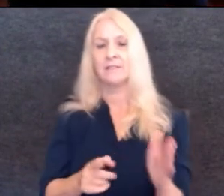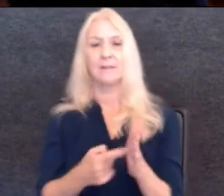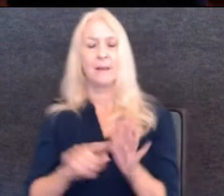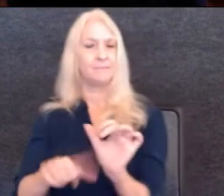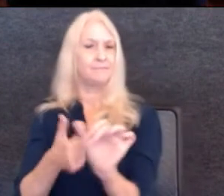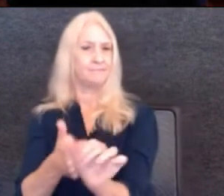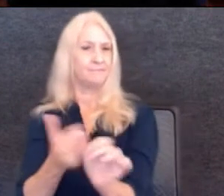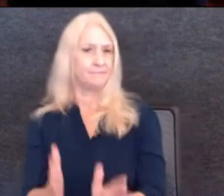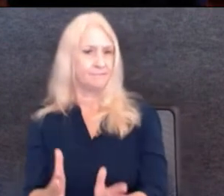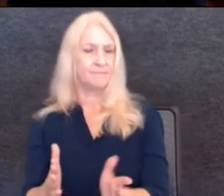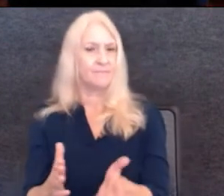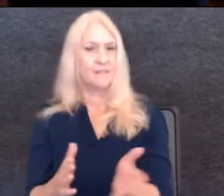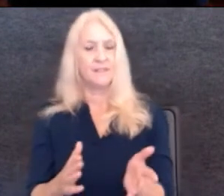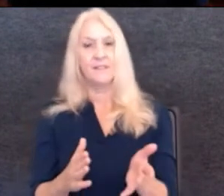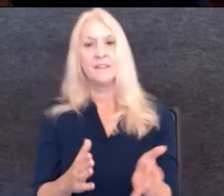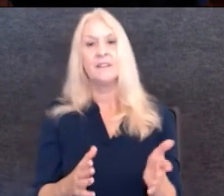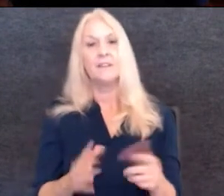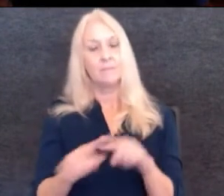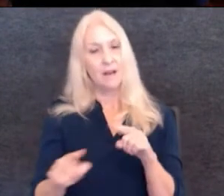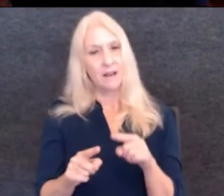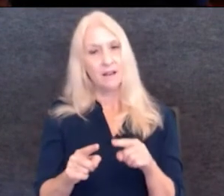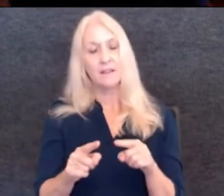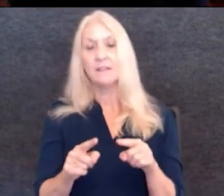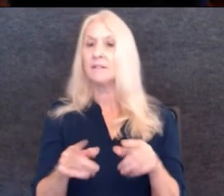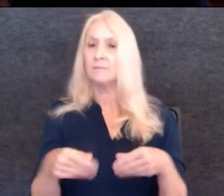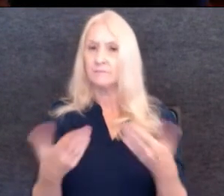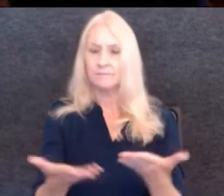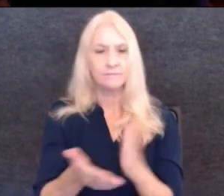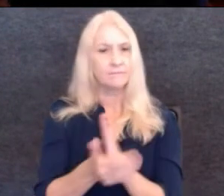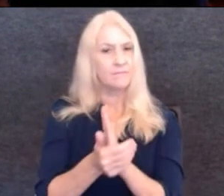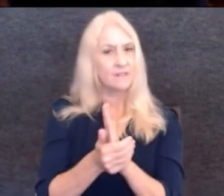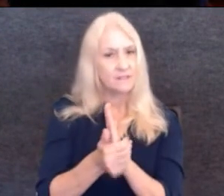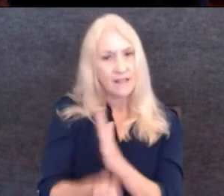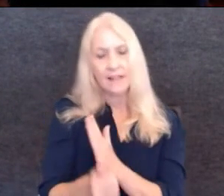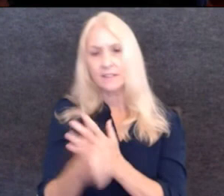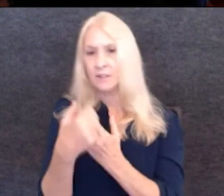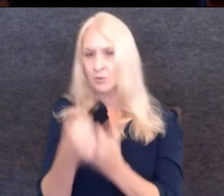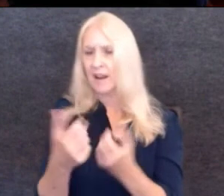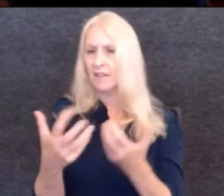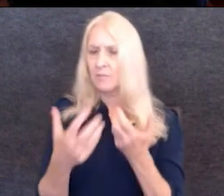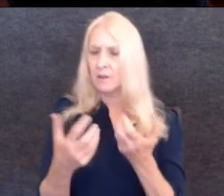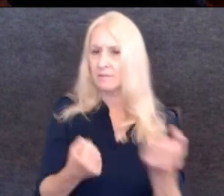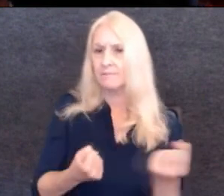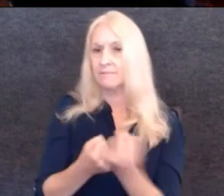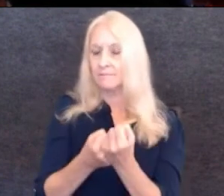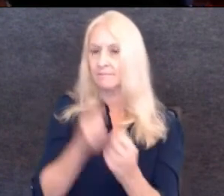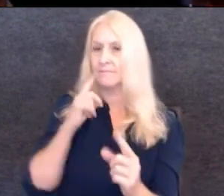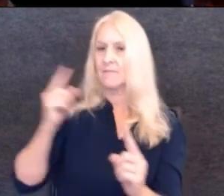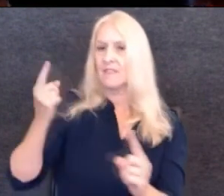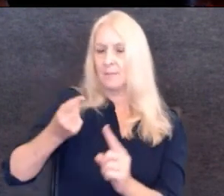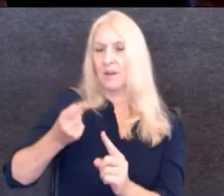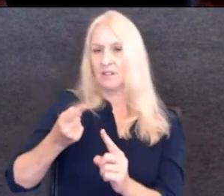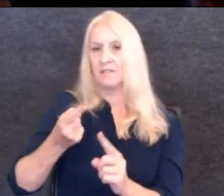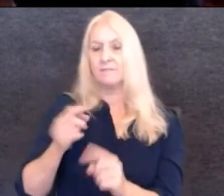But bringing your talents and your strengths to the table is what you want to do. Yeah, like